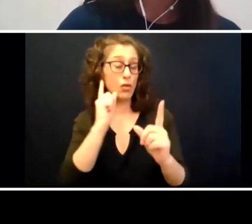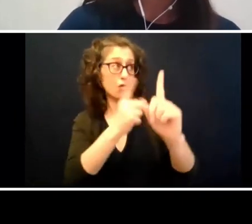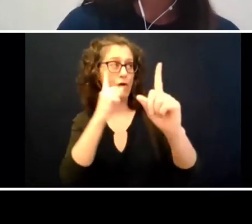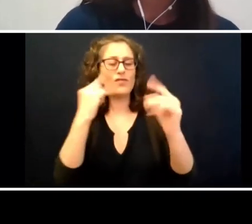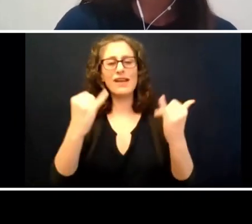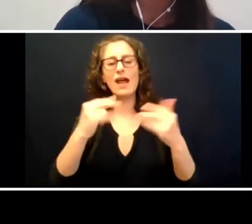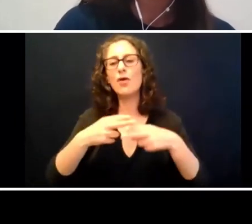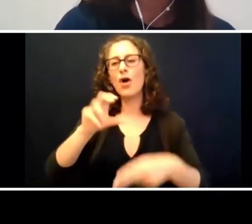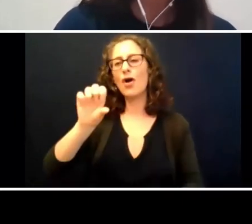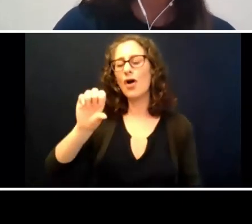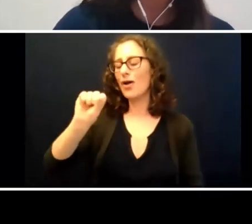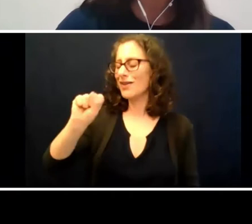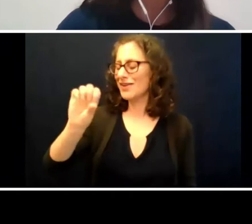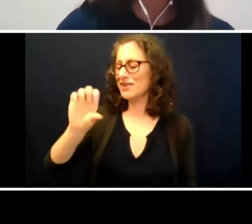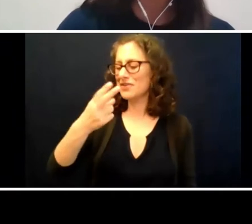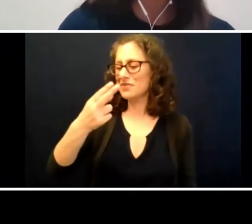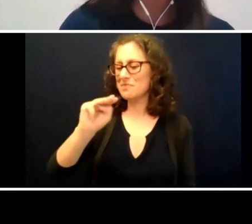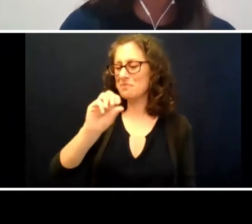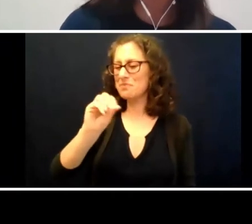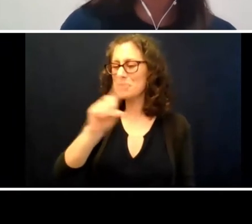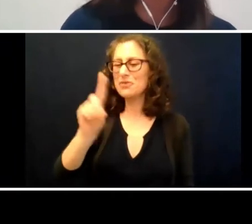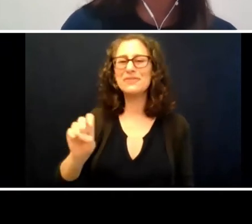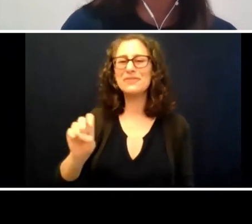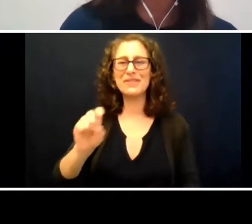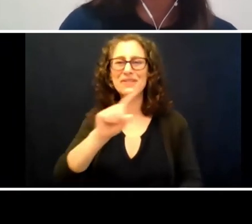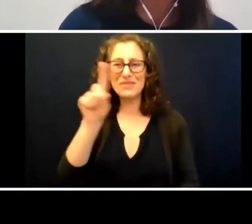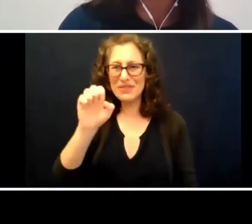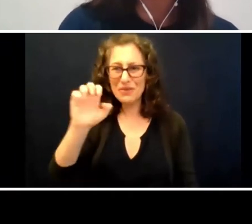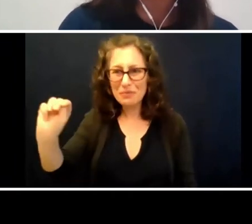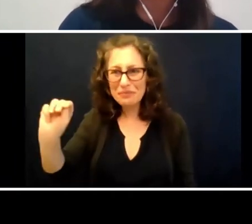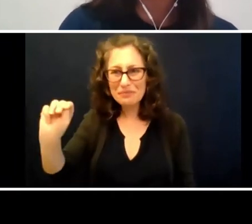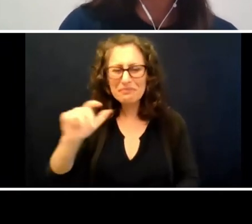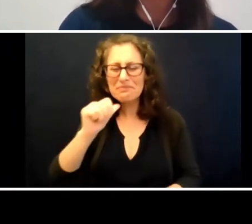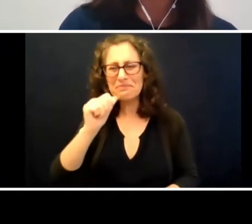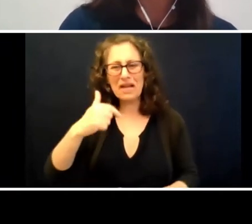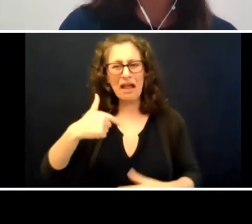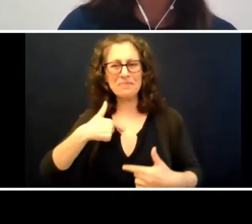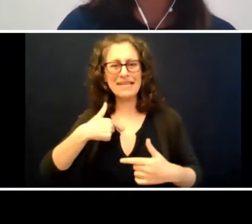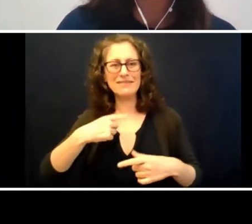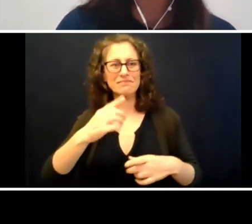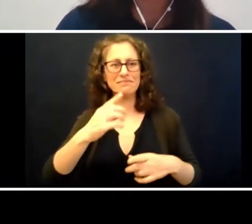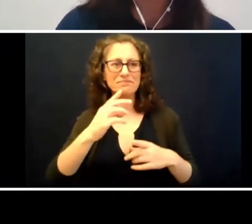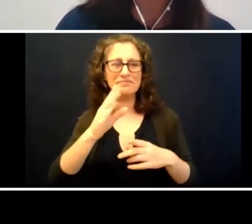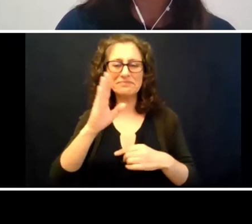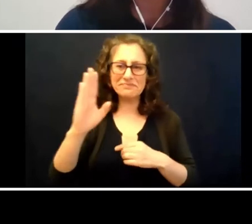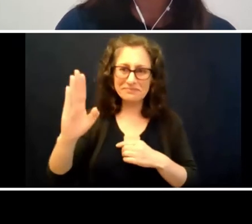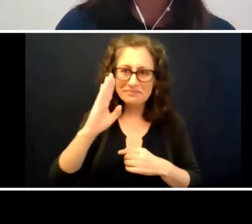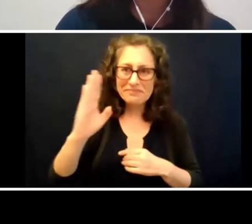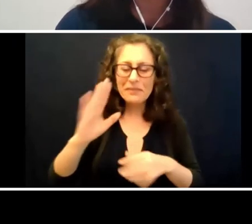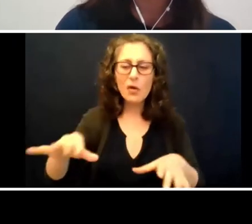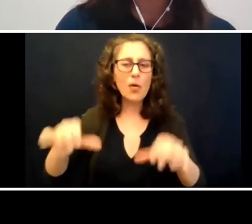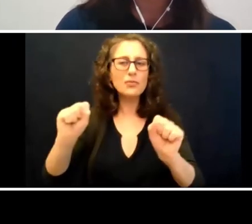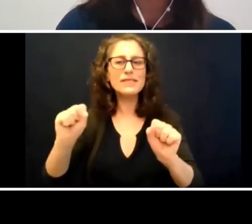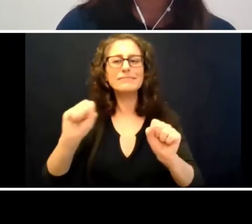a Schmooze Zoom. And it's not going to be the same thing where I'm just talking to Rachel and she's talking to me. We wanted to